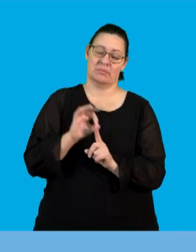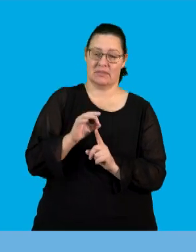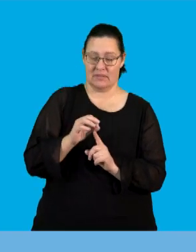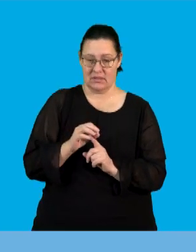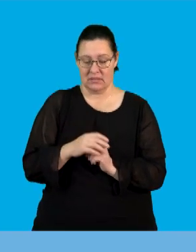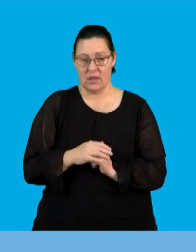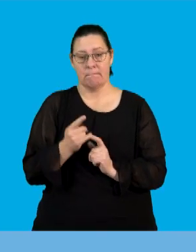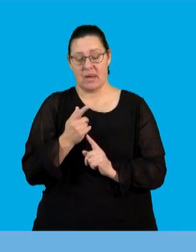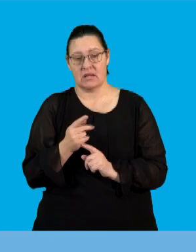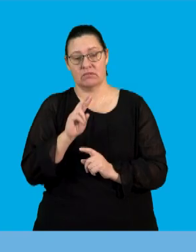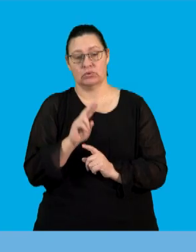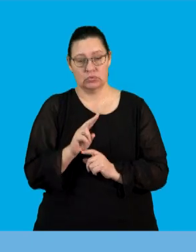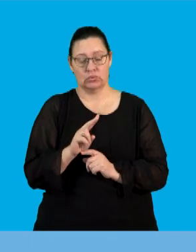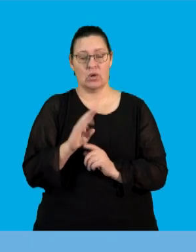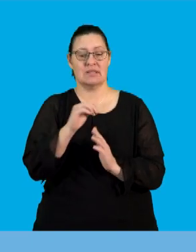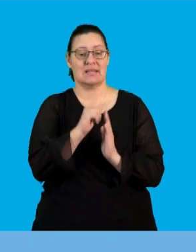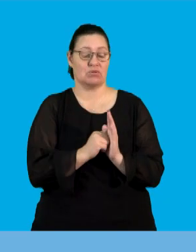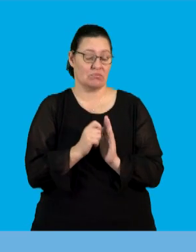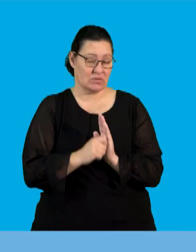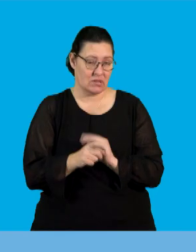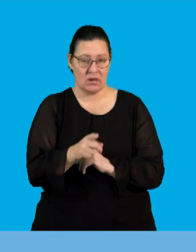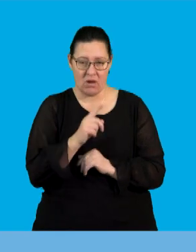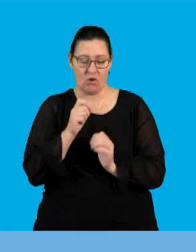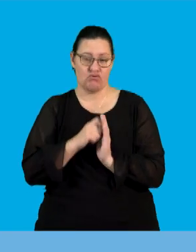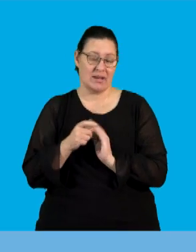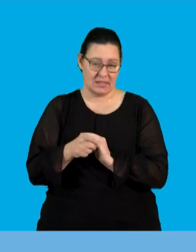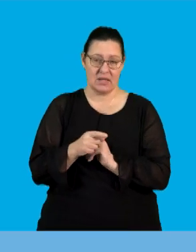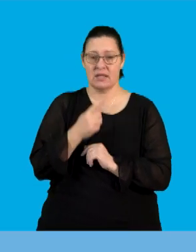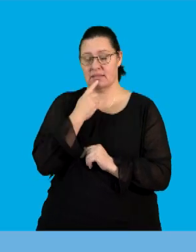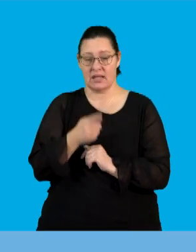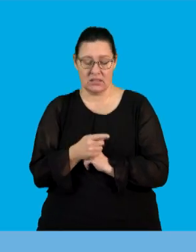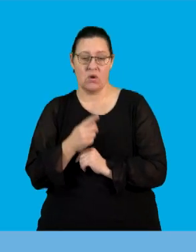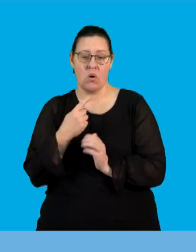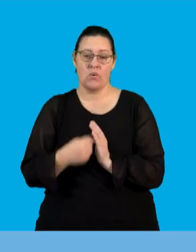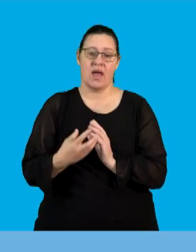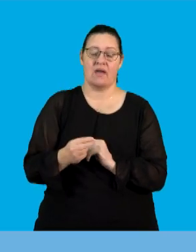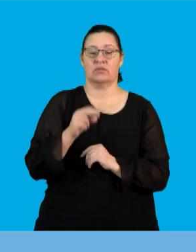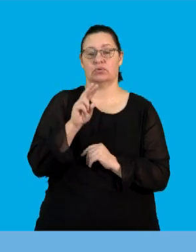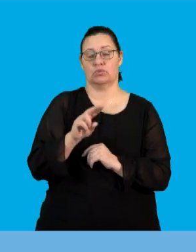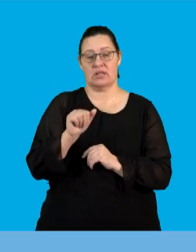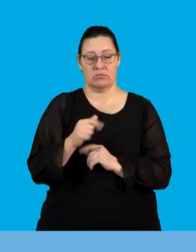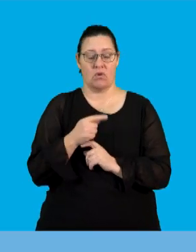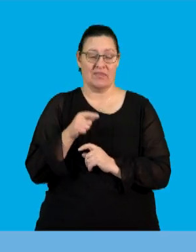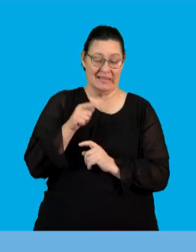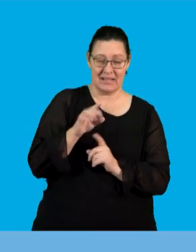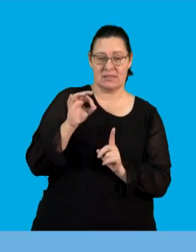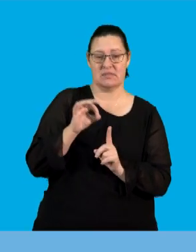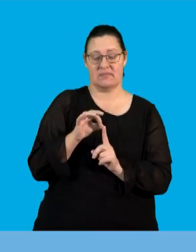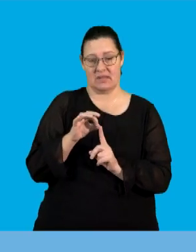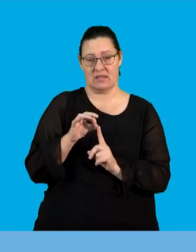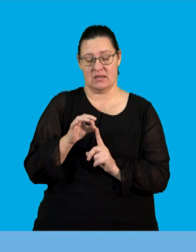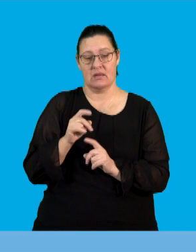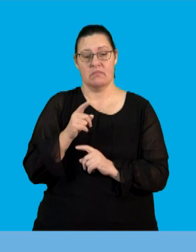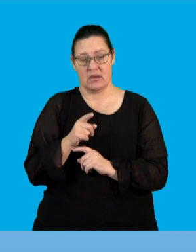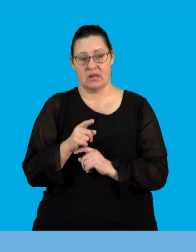particular compound. But if the 2 is a subscript like it's written there, it just tells you that you only have 2 atoms of this particular